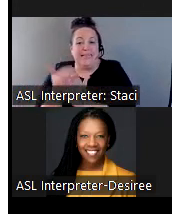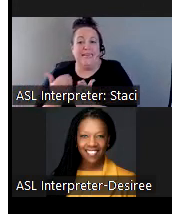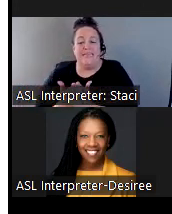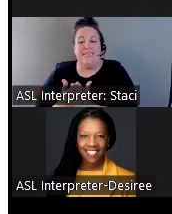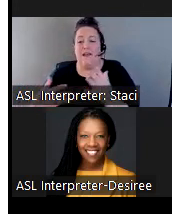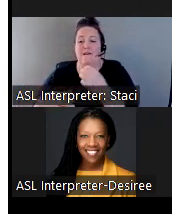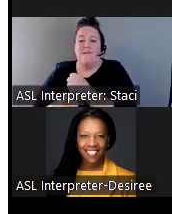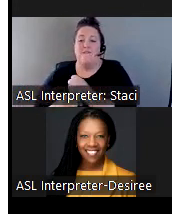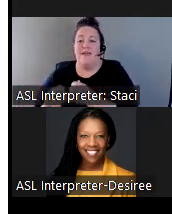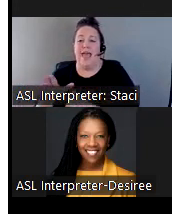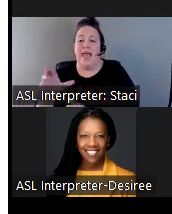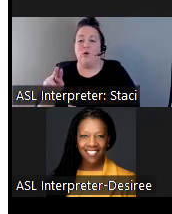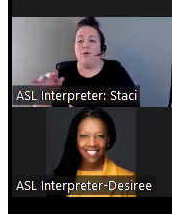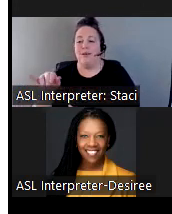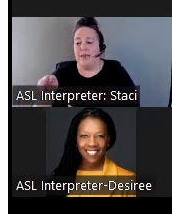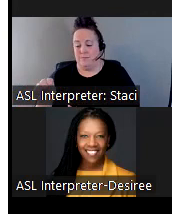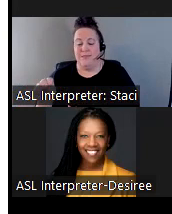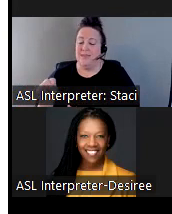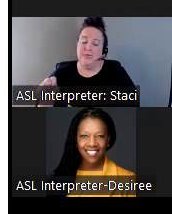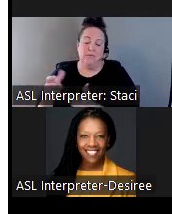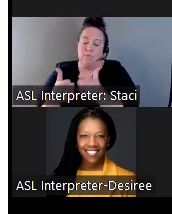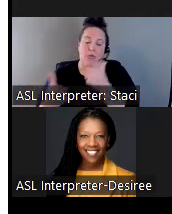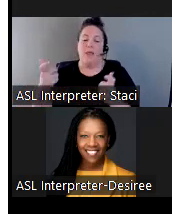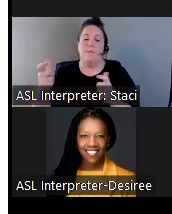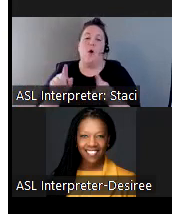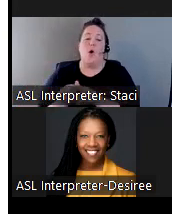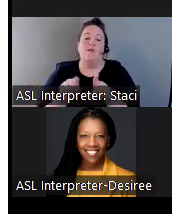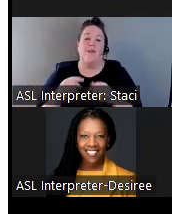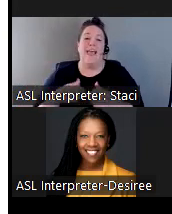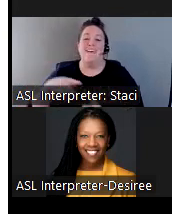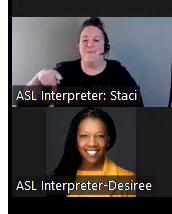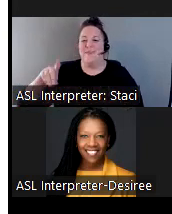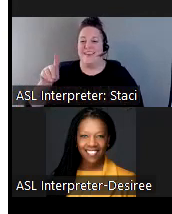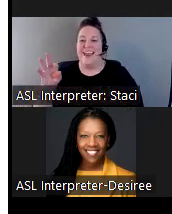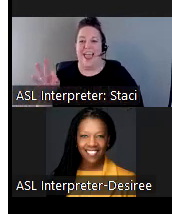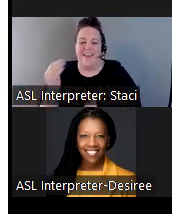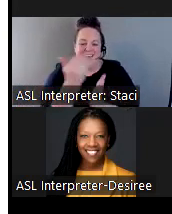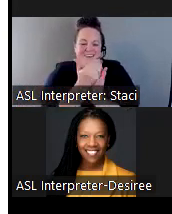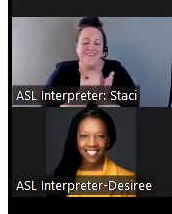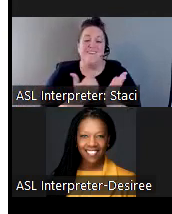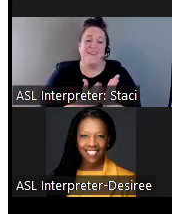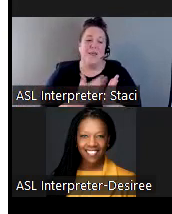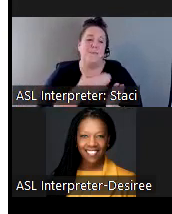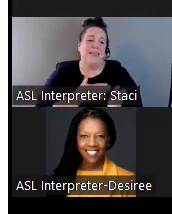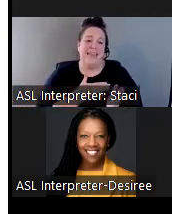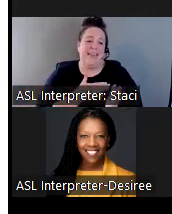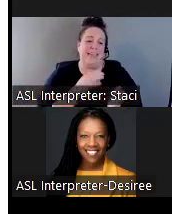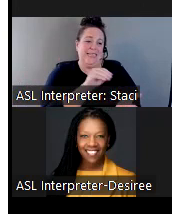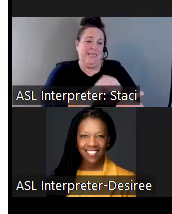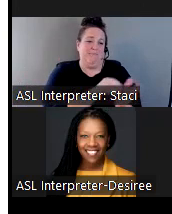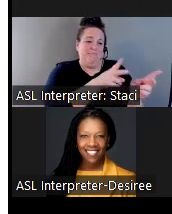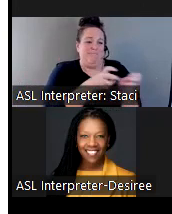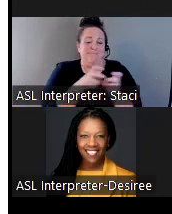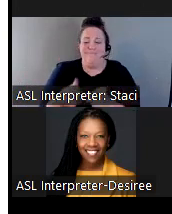huge. But we're also going to provide you just a PDF with all of it on. Again, put that in your notebook of information. So when